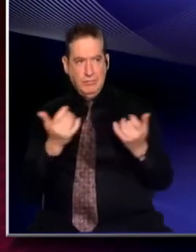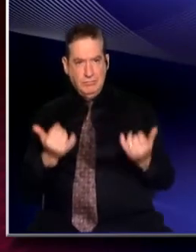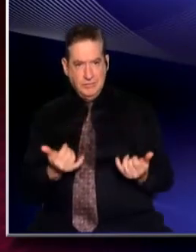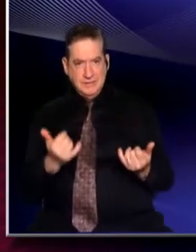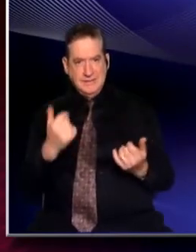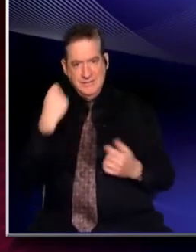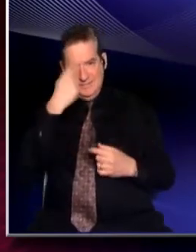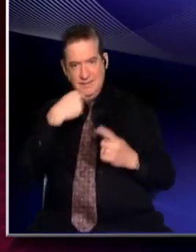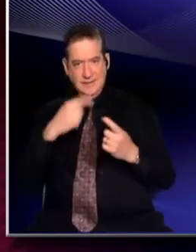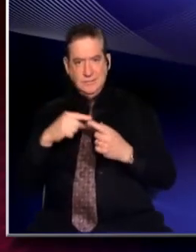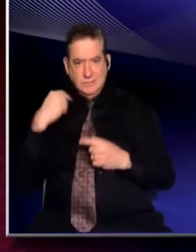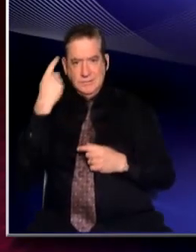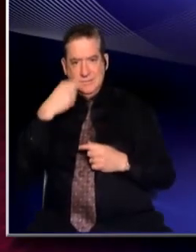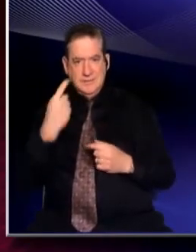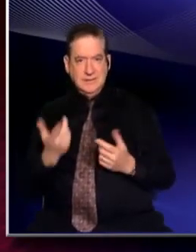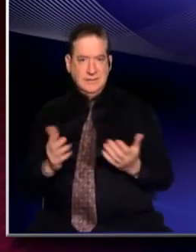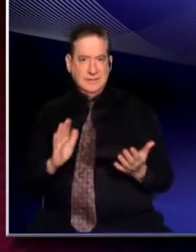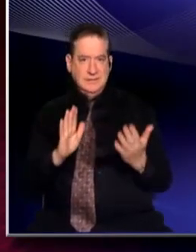face-to-face.